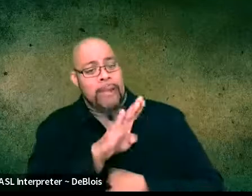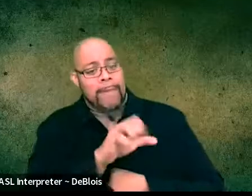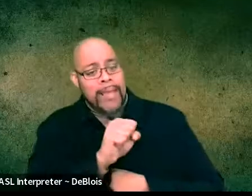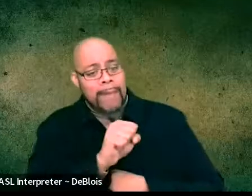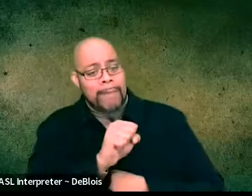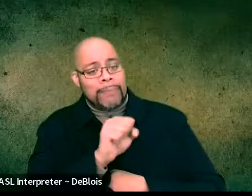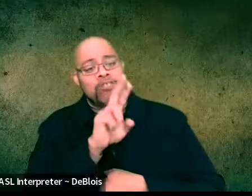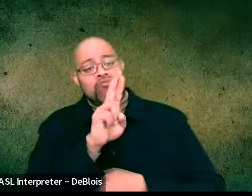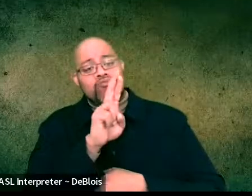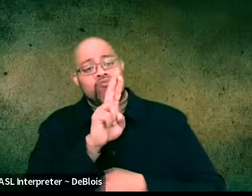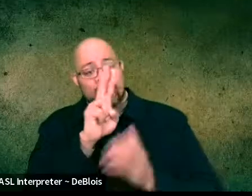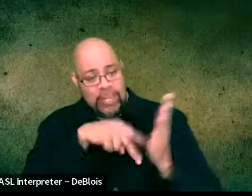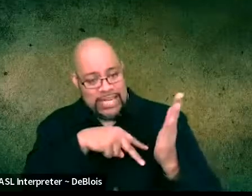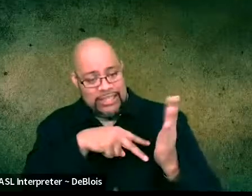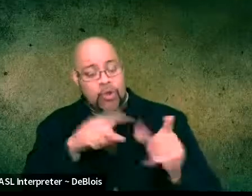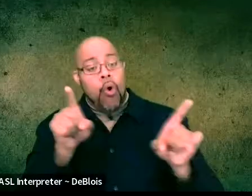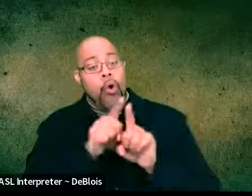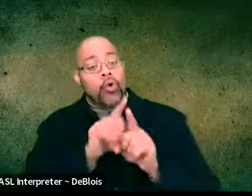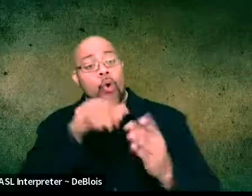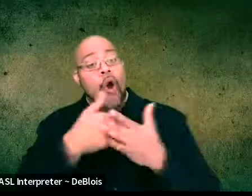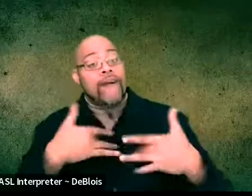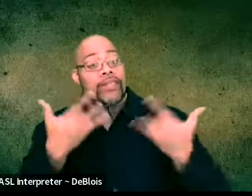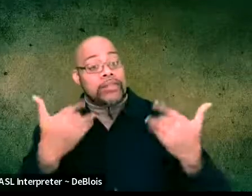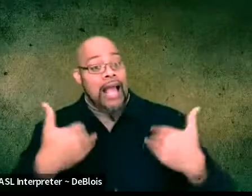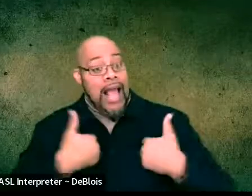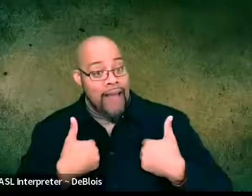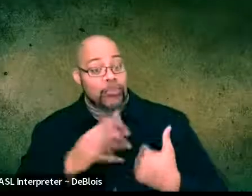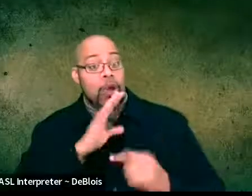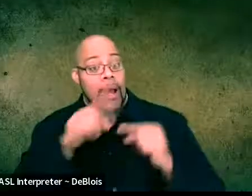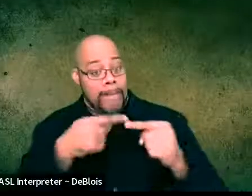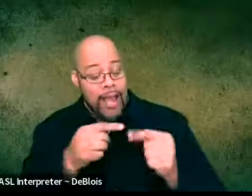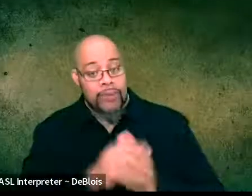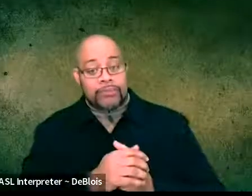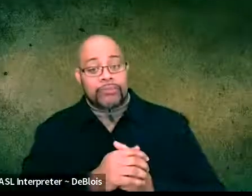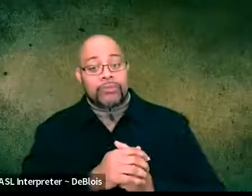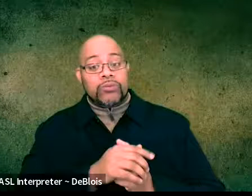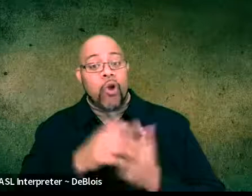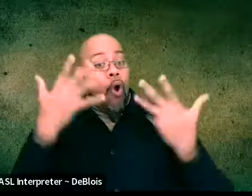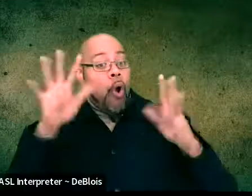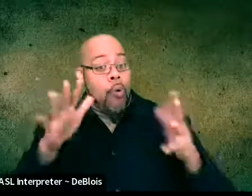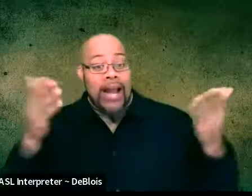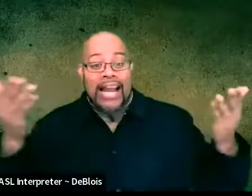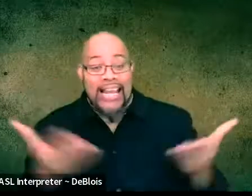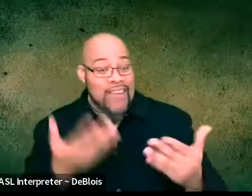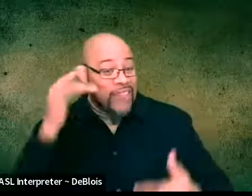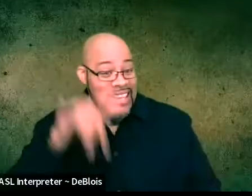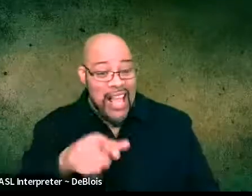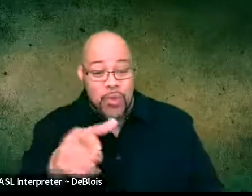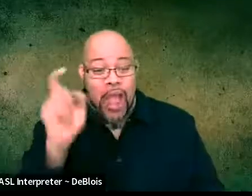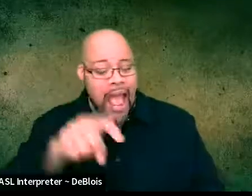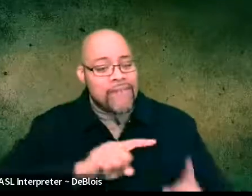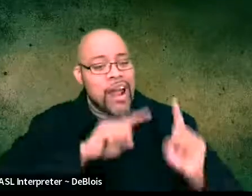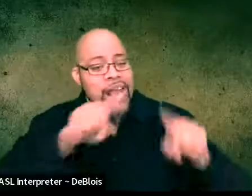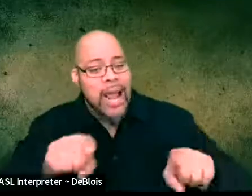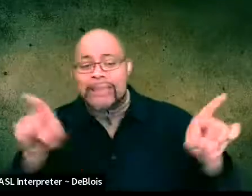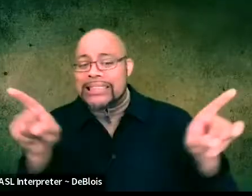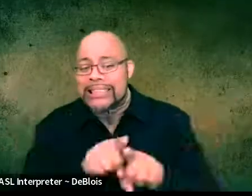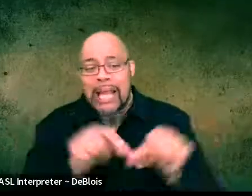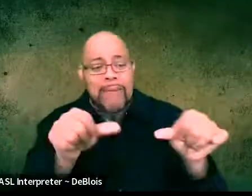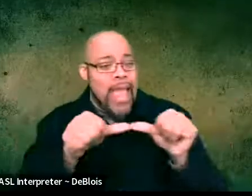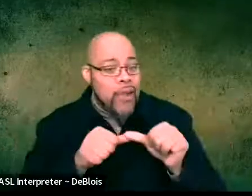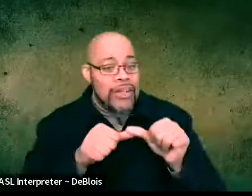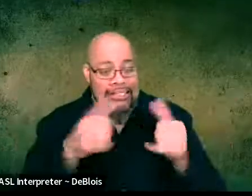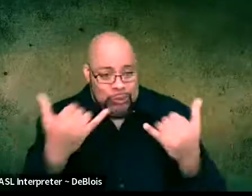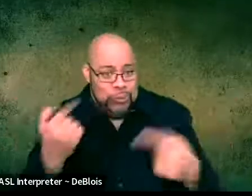Reads. Oh, I should mention all the events that we have been talking about. You're already here for it. You have to come to the same spot you